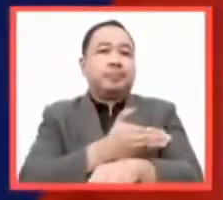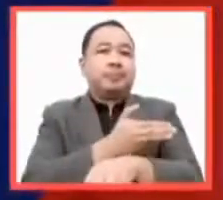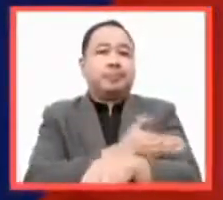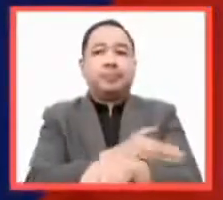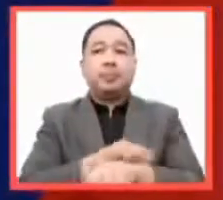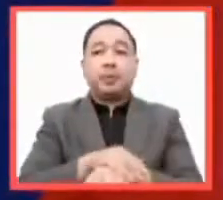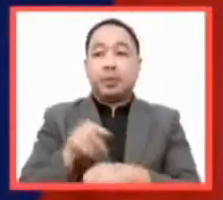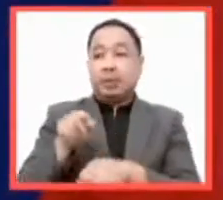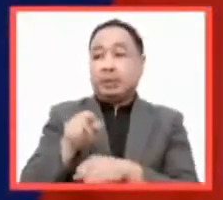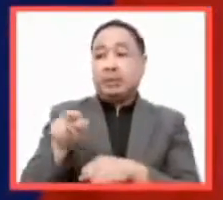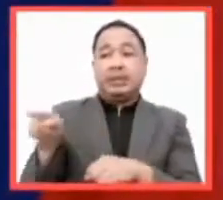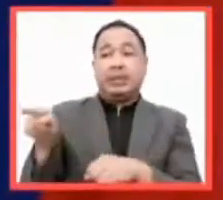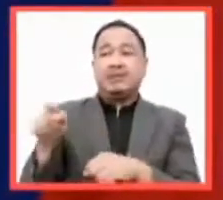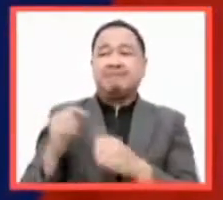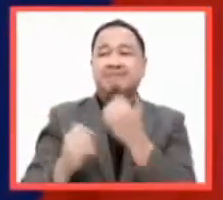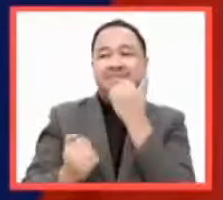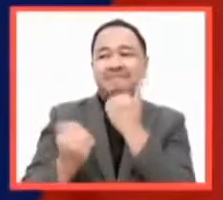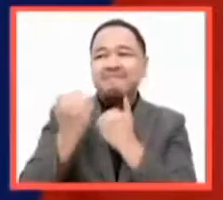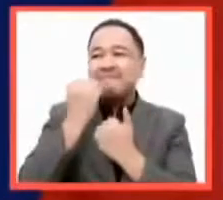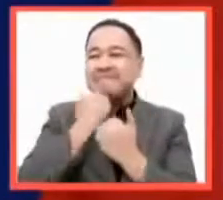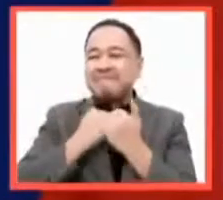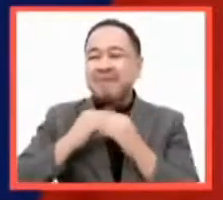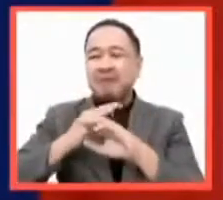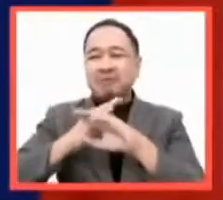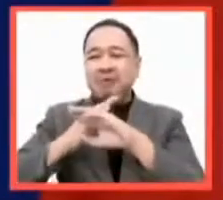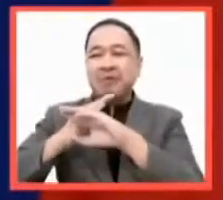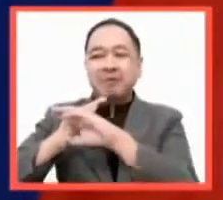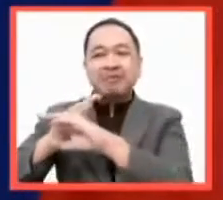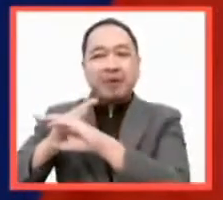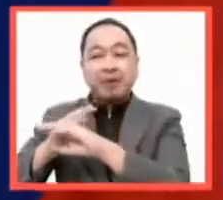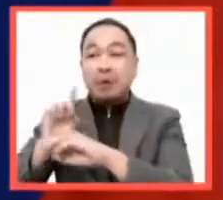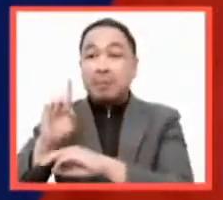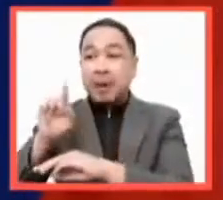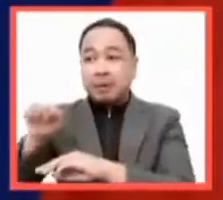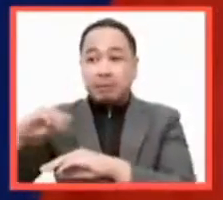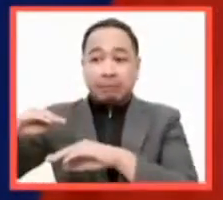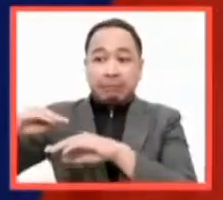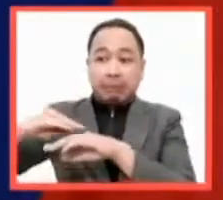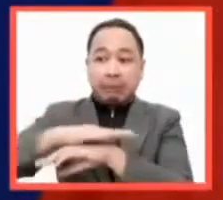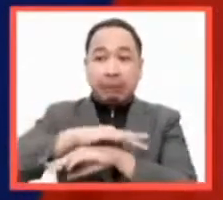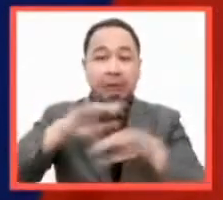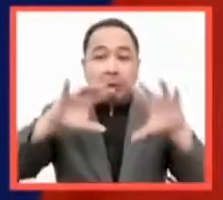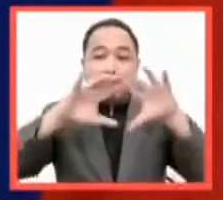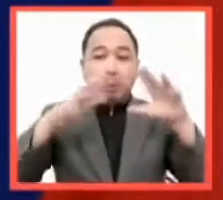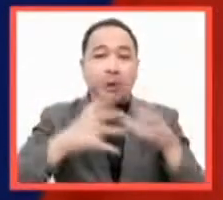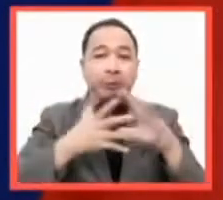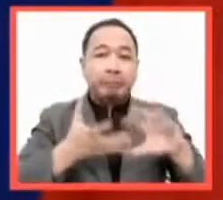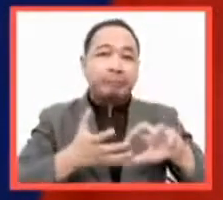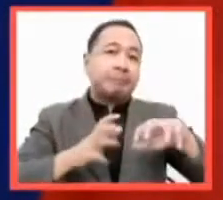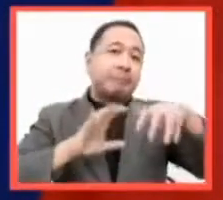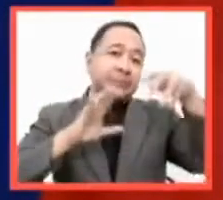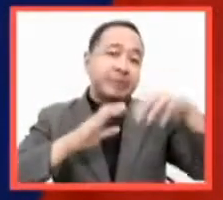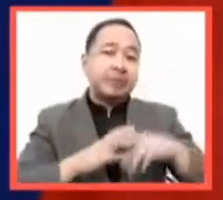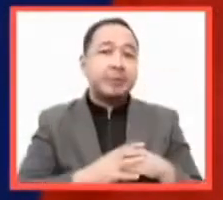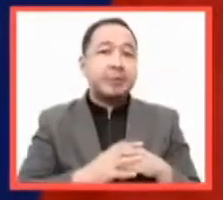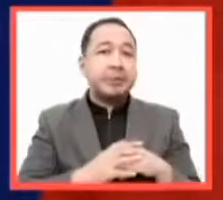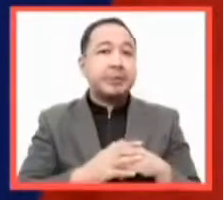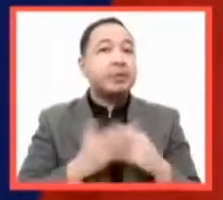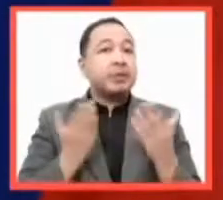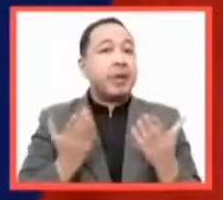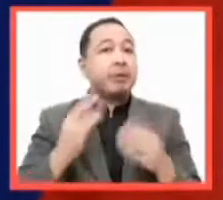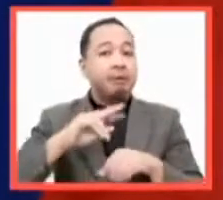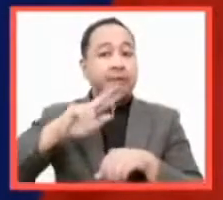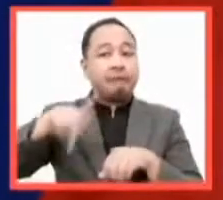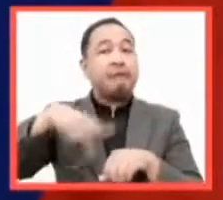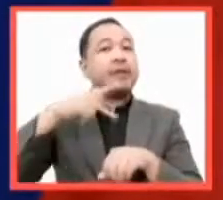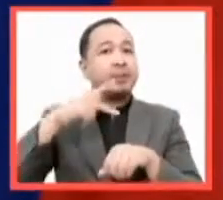We will pay the price for the misadventure of the few that spiral into humanitarian disasters.